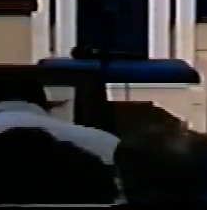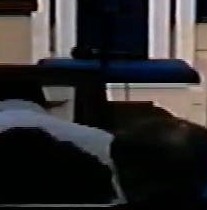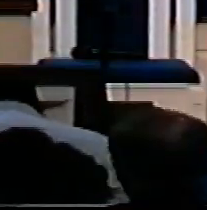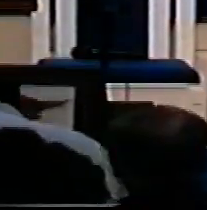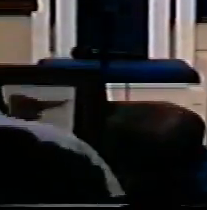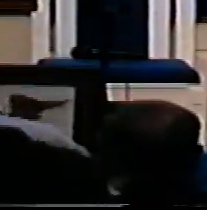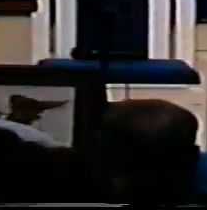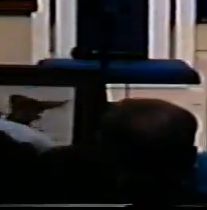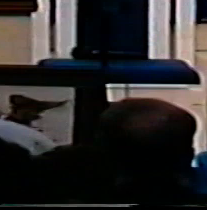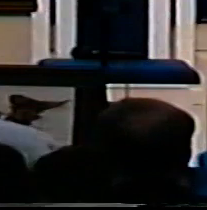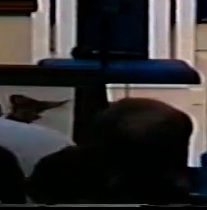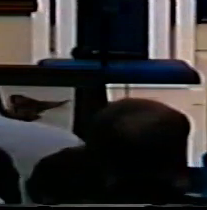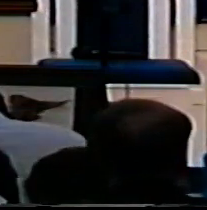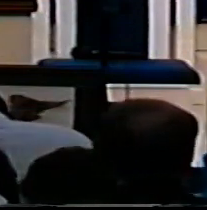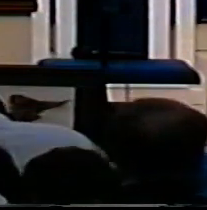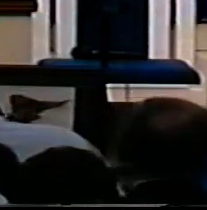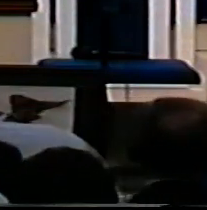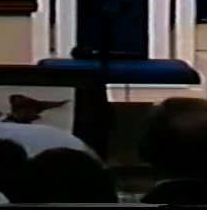I want to ask you a question.